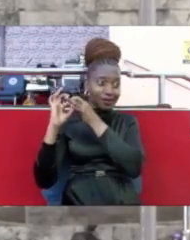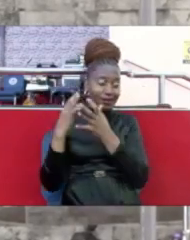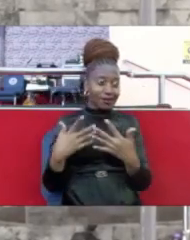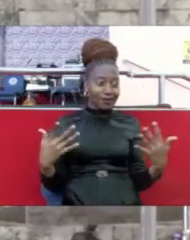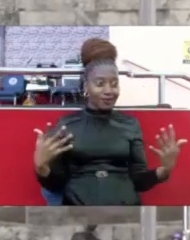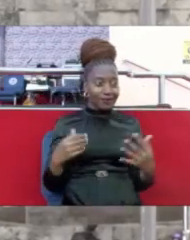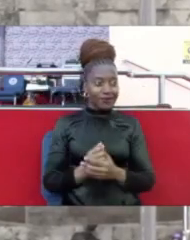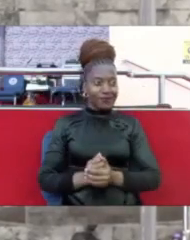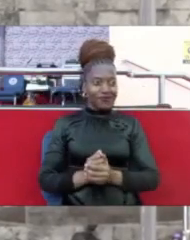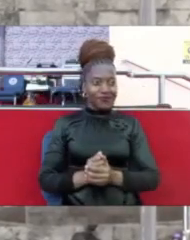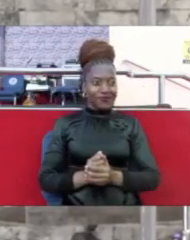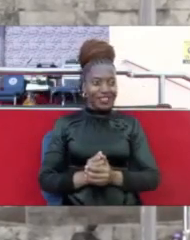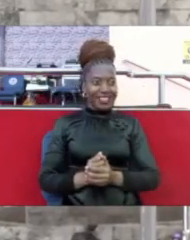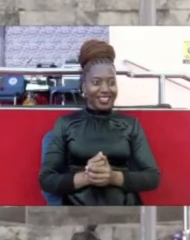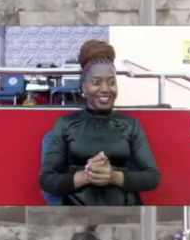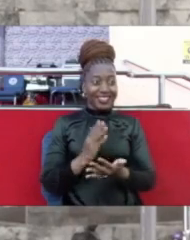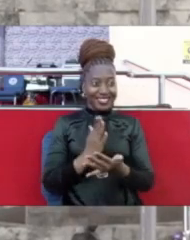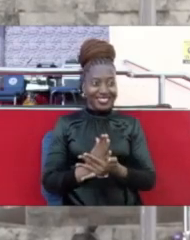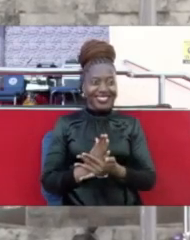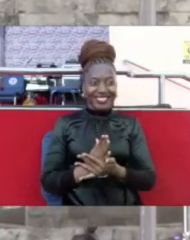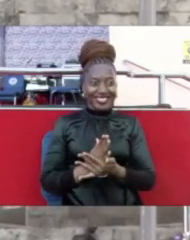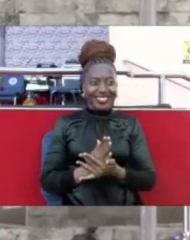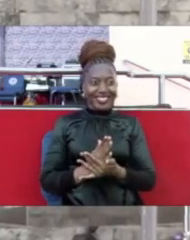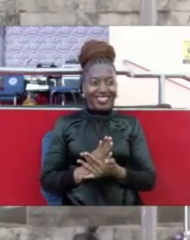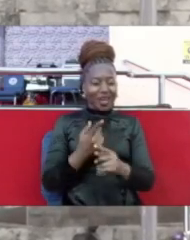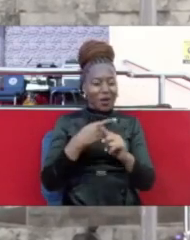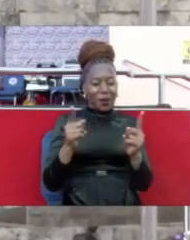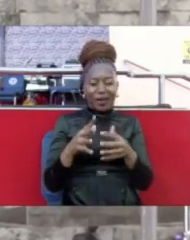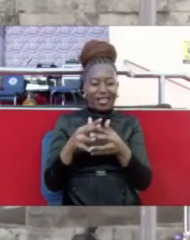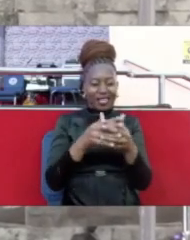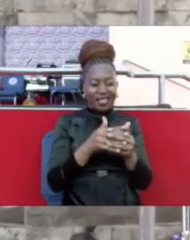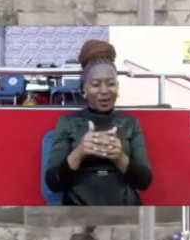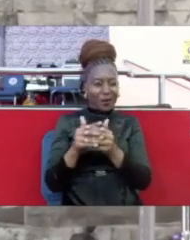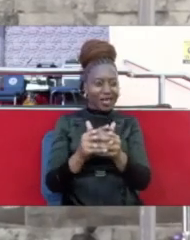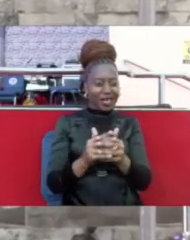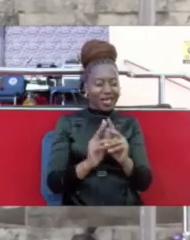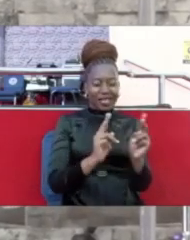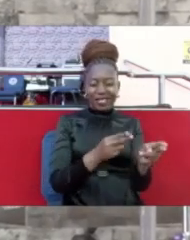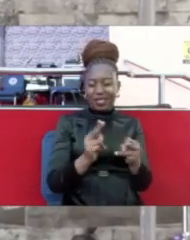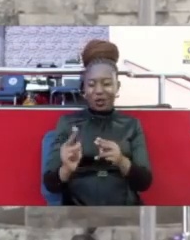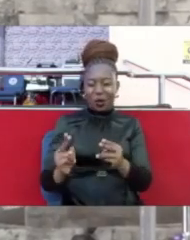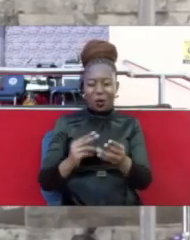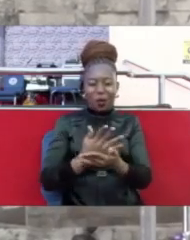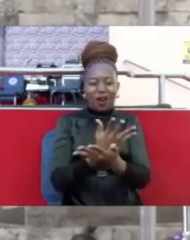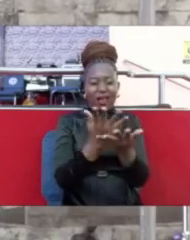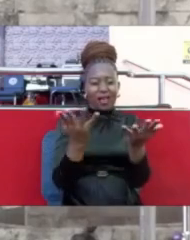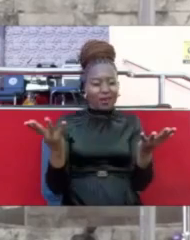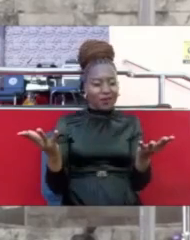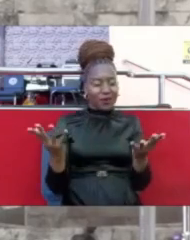tradition. Is that right? Is that right? In America, it's done at every wedding.